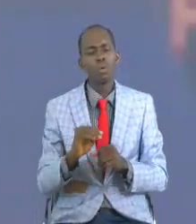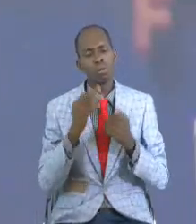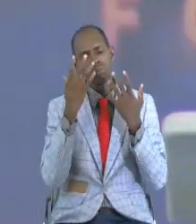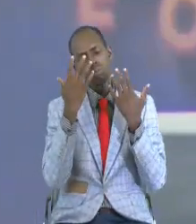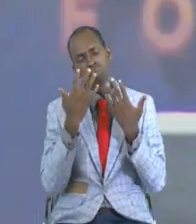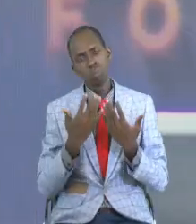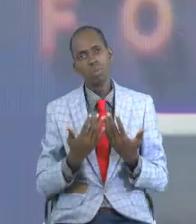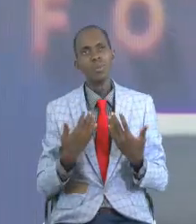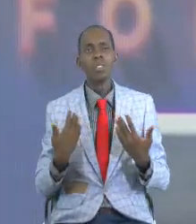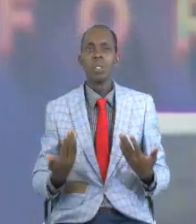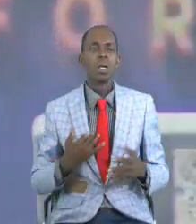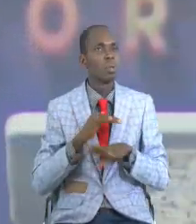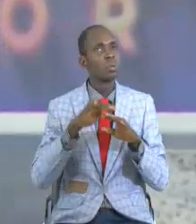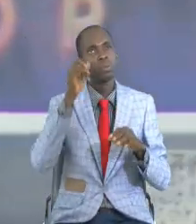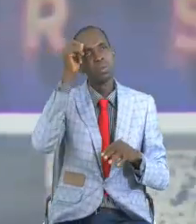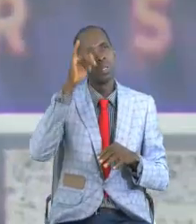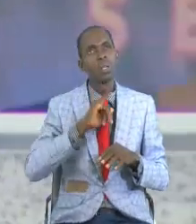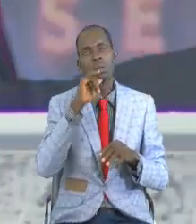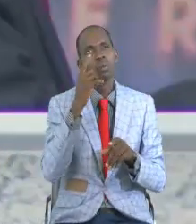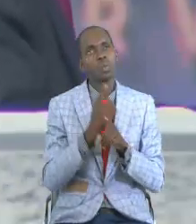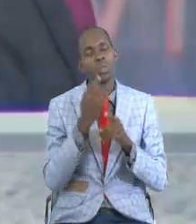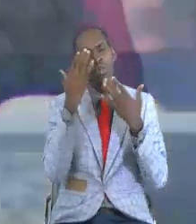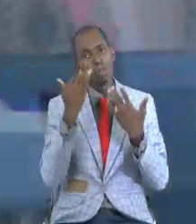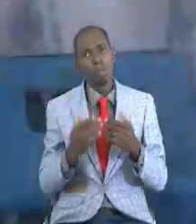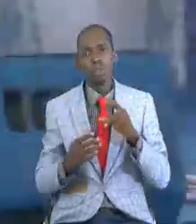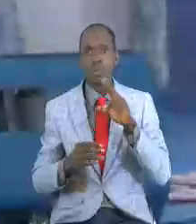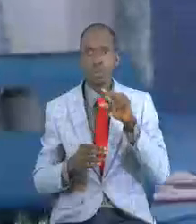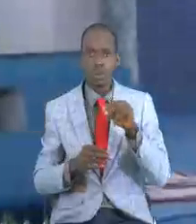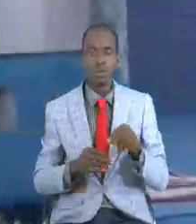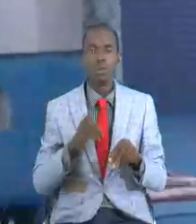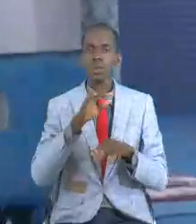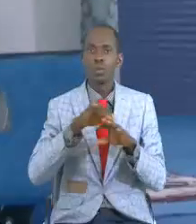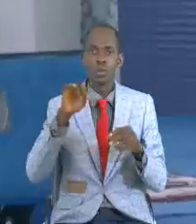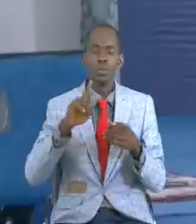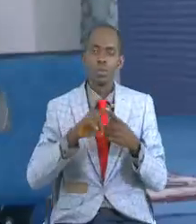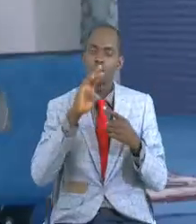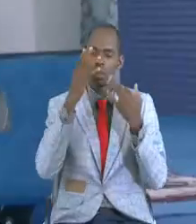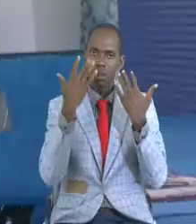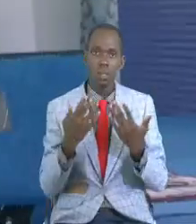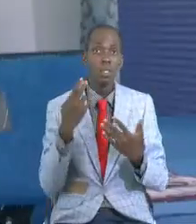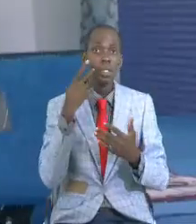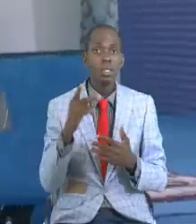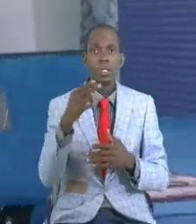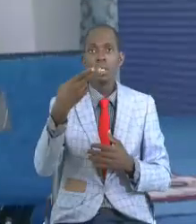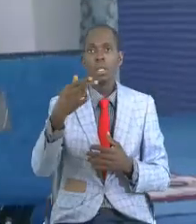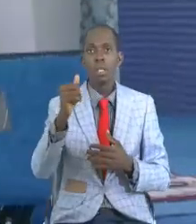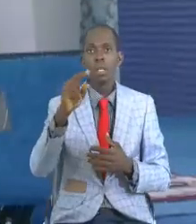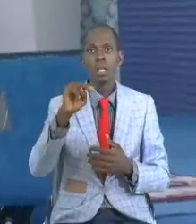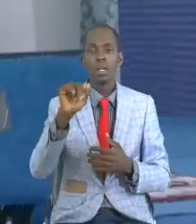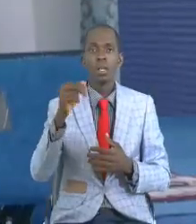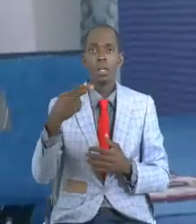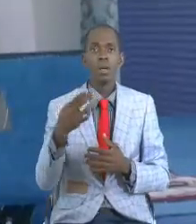just sad. No, you're not very sad if you have confidence. Anna was praying, and Anna was crying